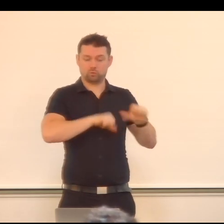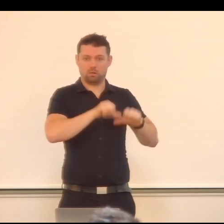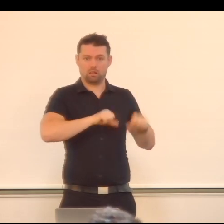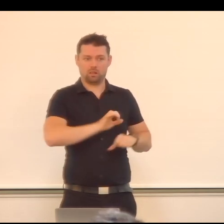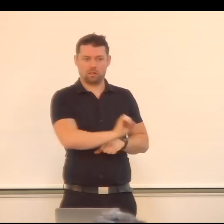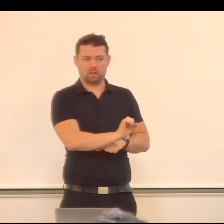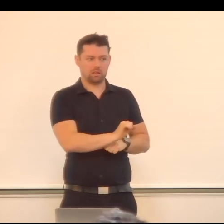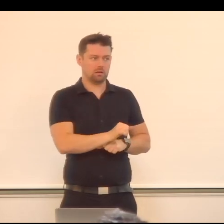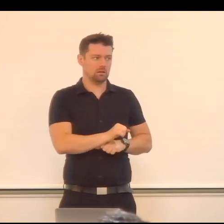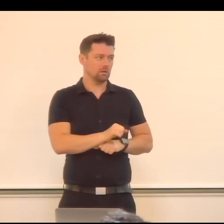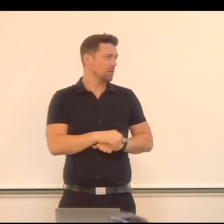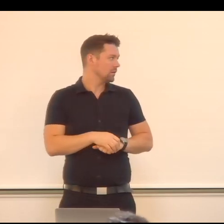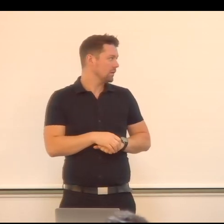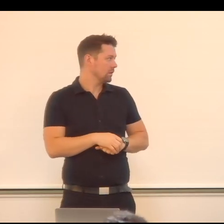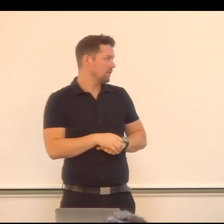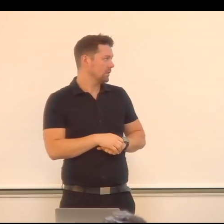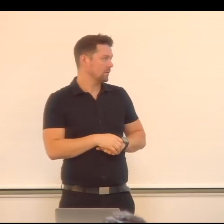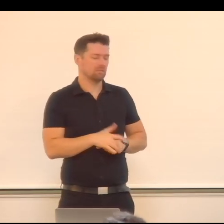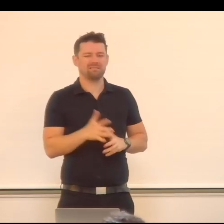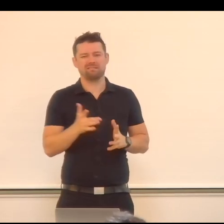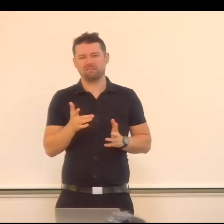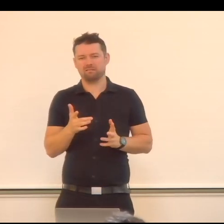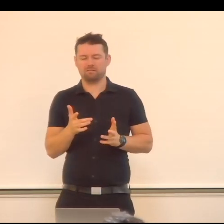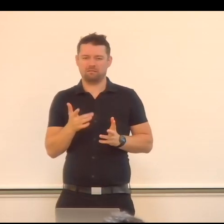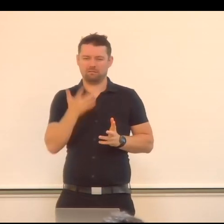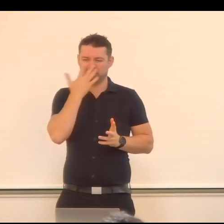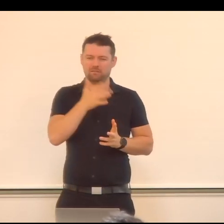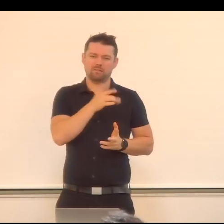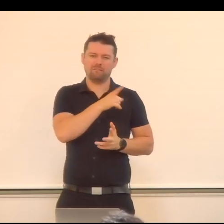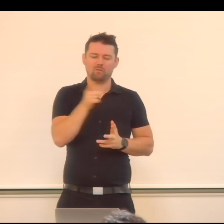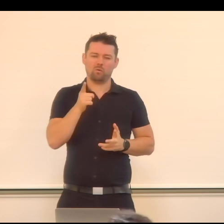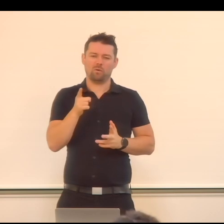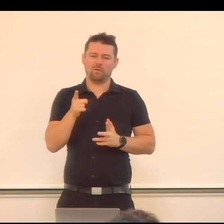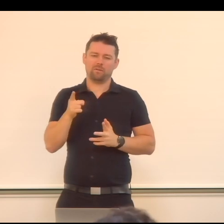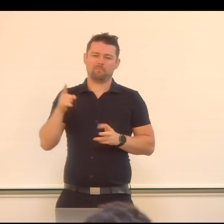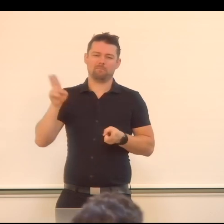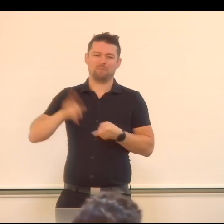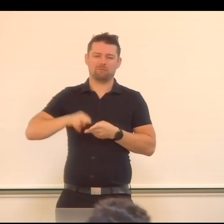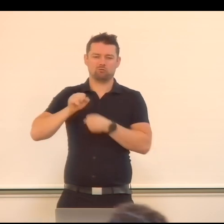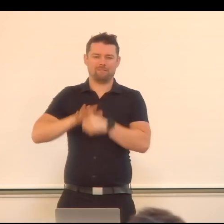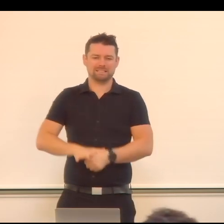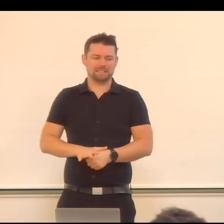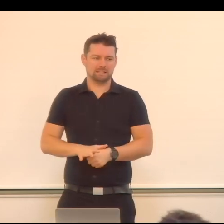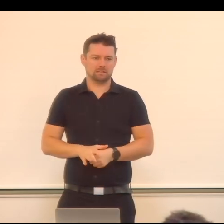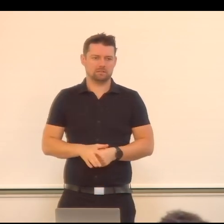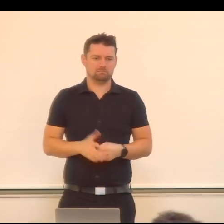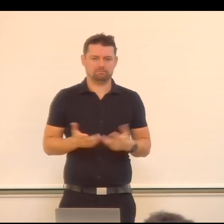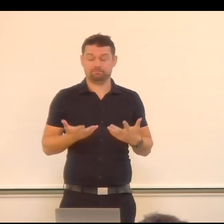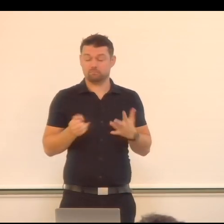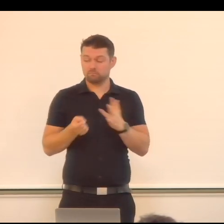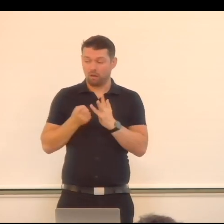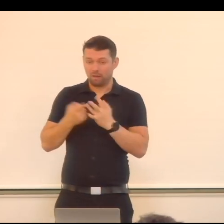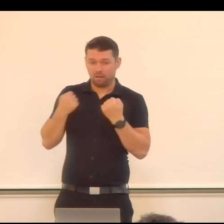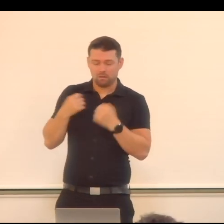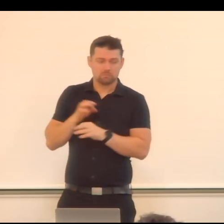for mitigating effects of microgravity, for all the same reasons they do for ISS. We didn't have anything else.